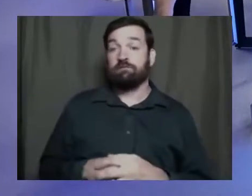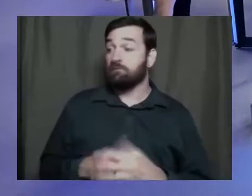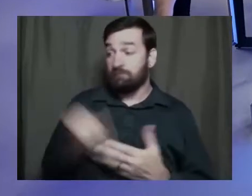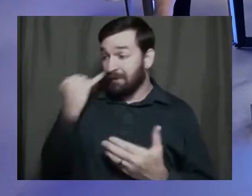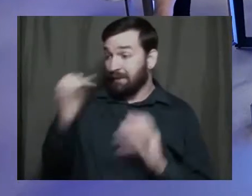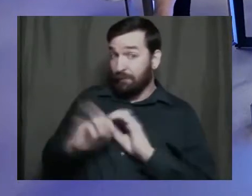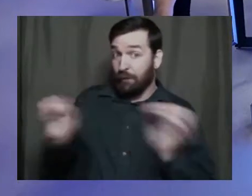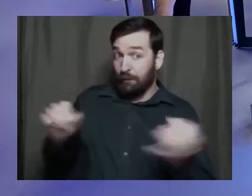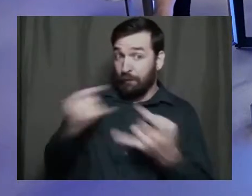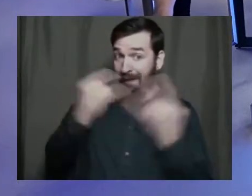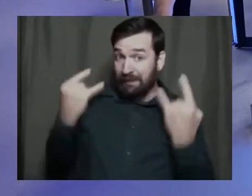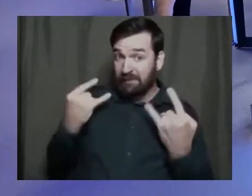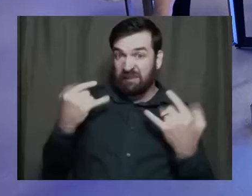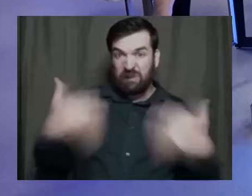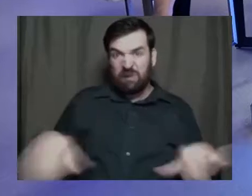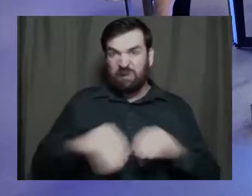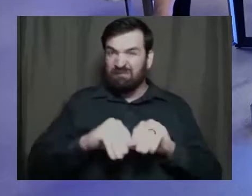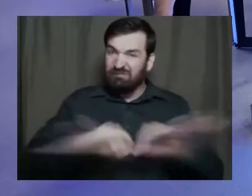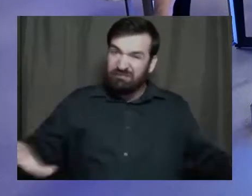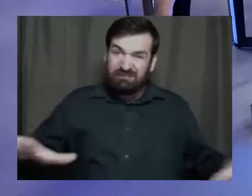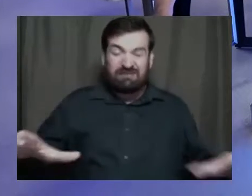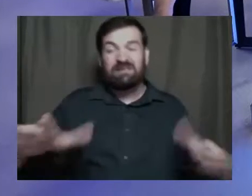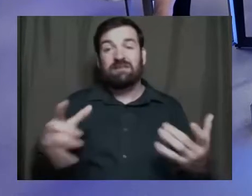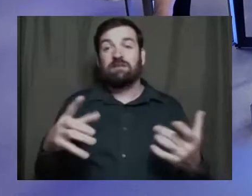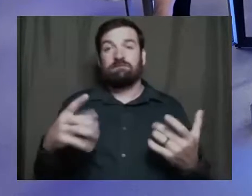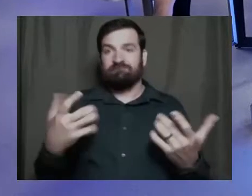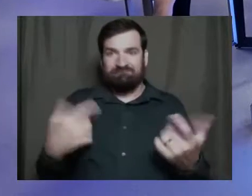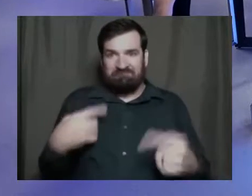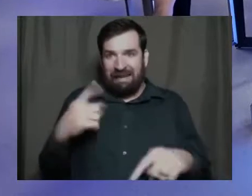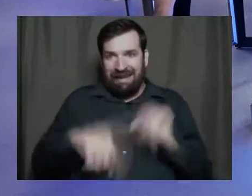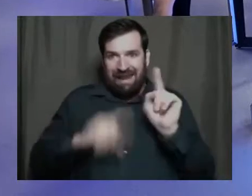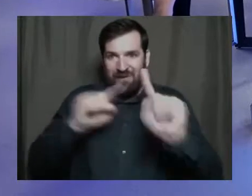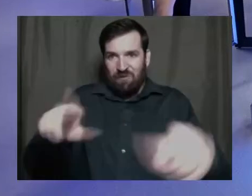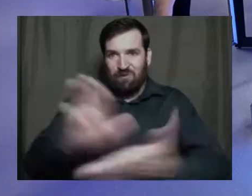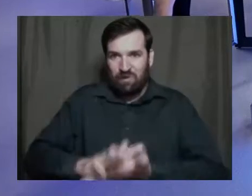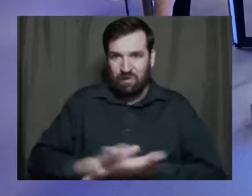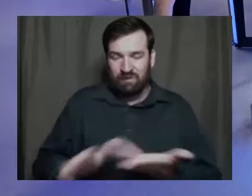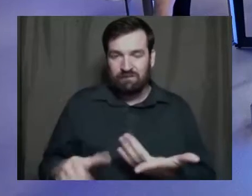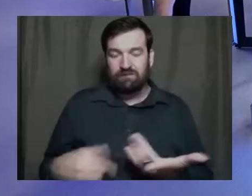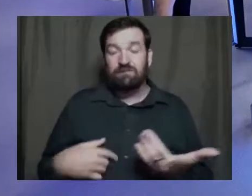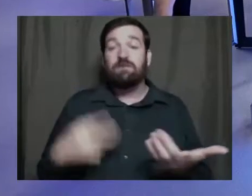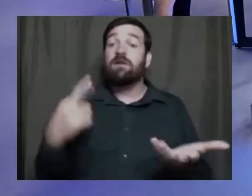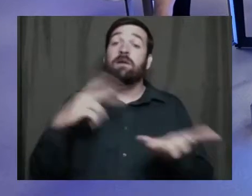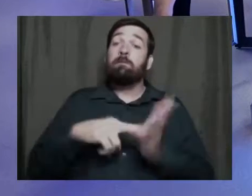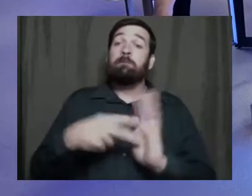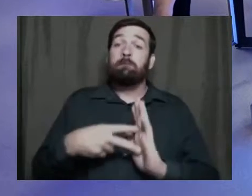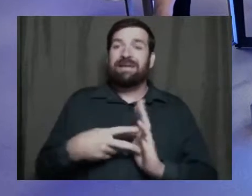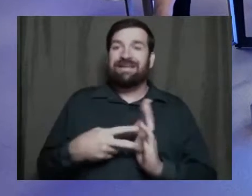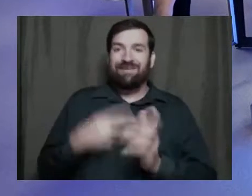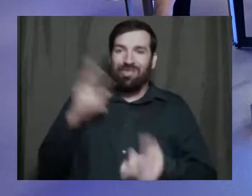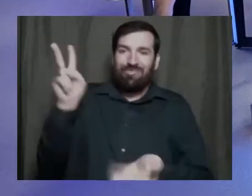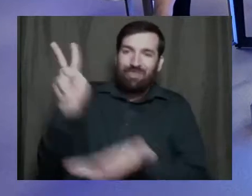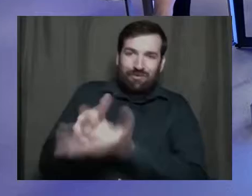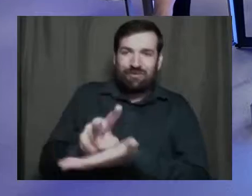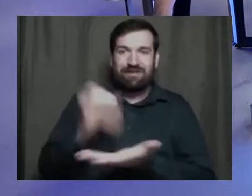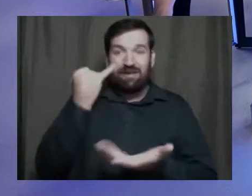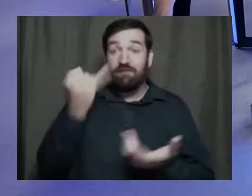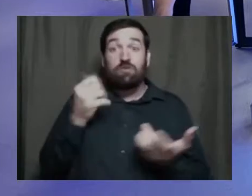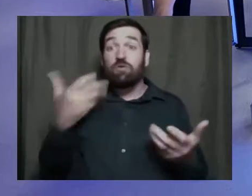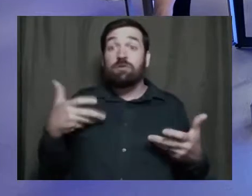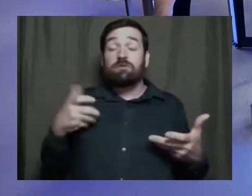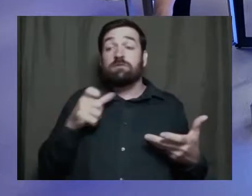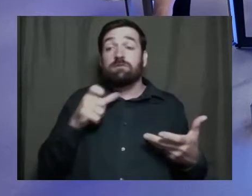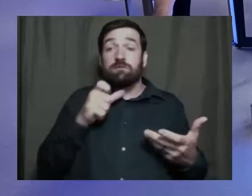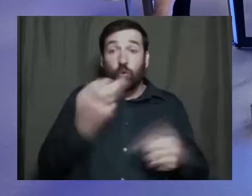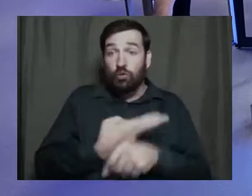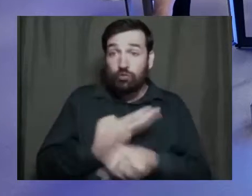outbreak in a school, the kids can't go. And so in the long run, it's a defeating philosophy to think you're not going to need to be masked in school, just like